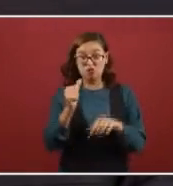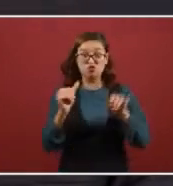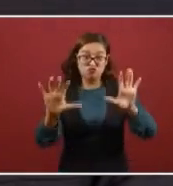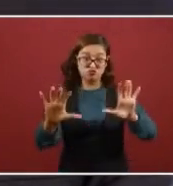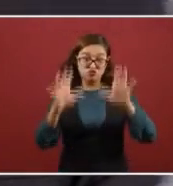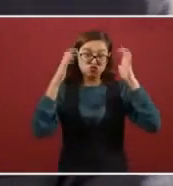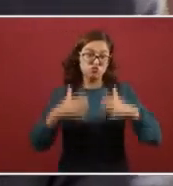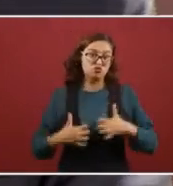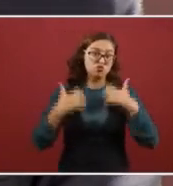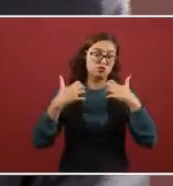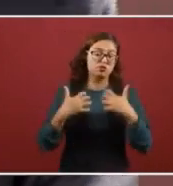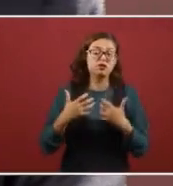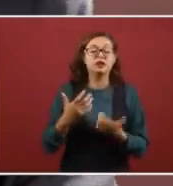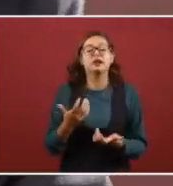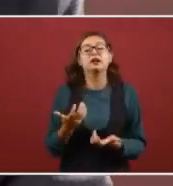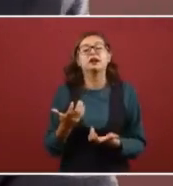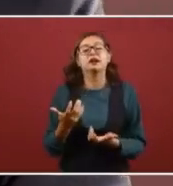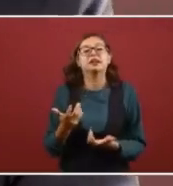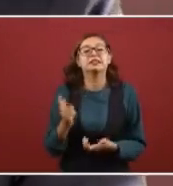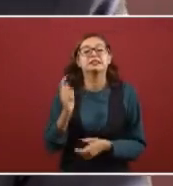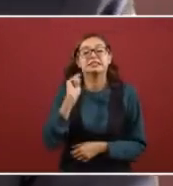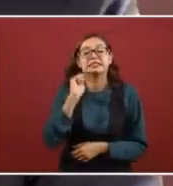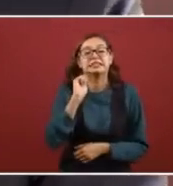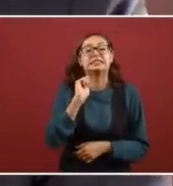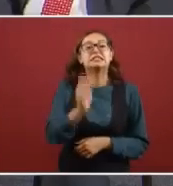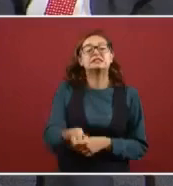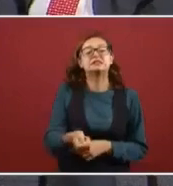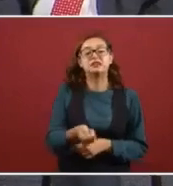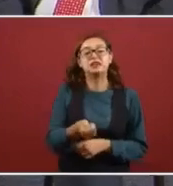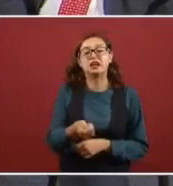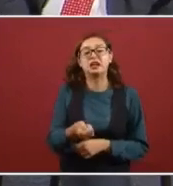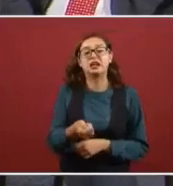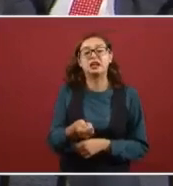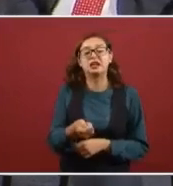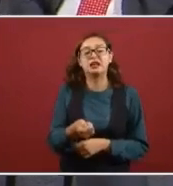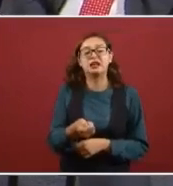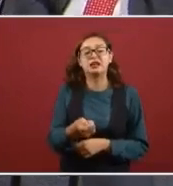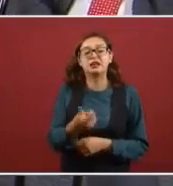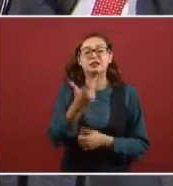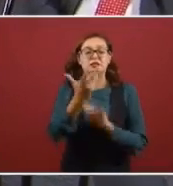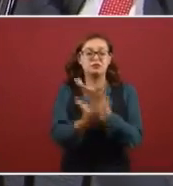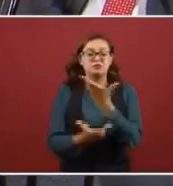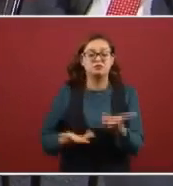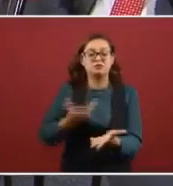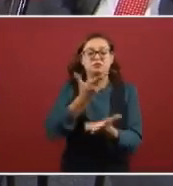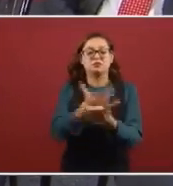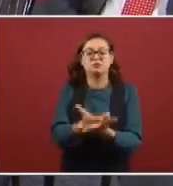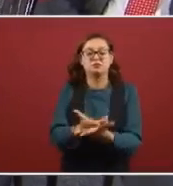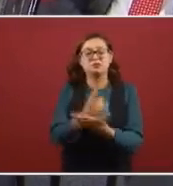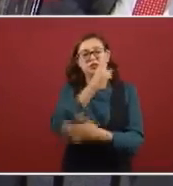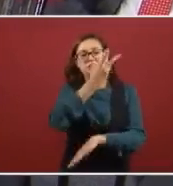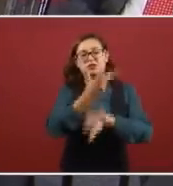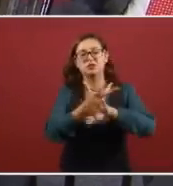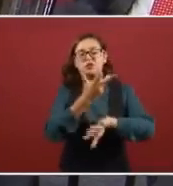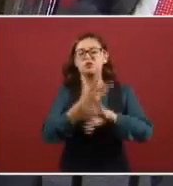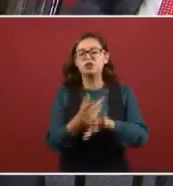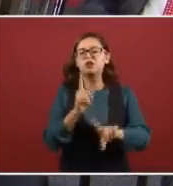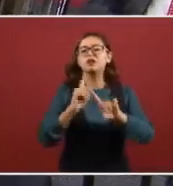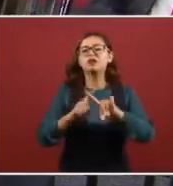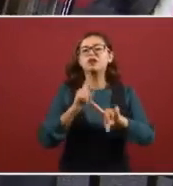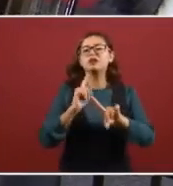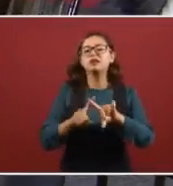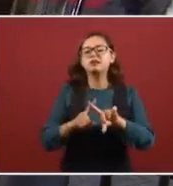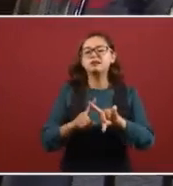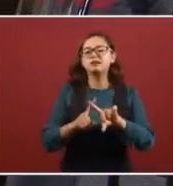and furious se presentó presented cuando itself, estaban en el gobierno de Estados Unidos and it was in the U.S.